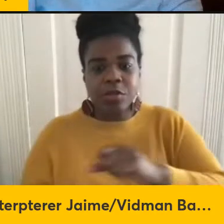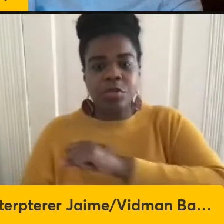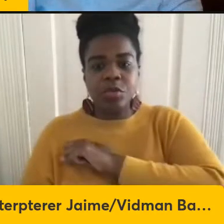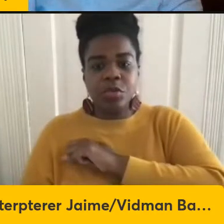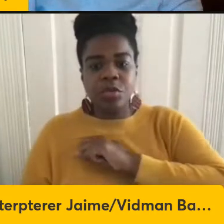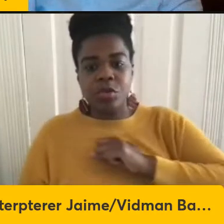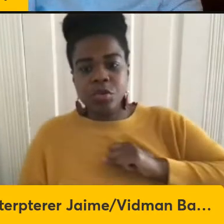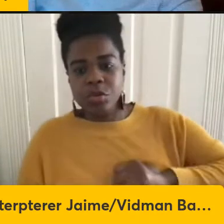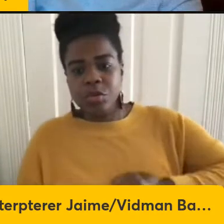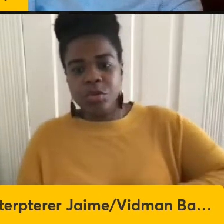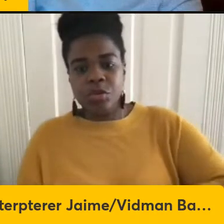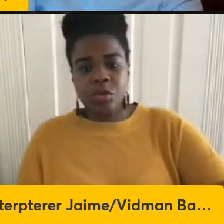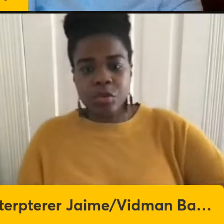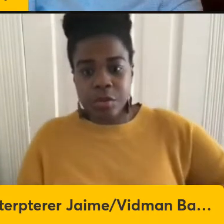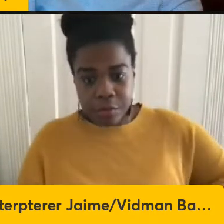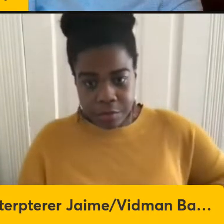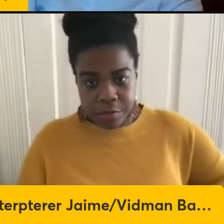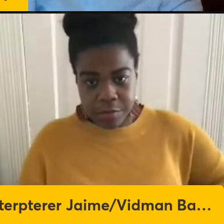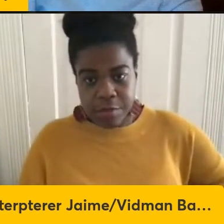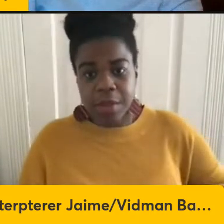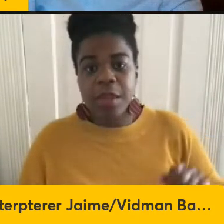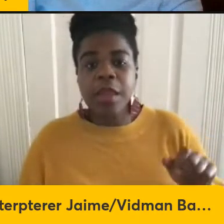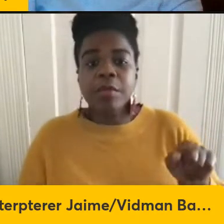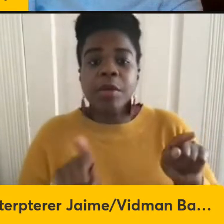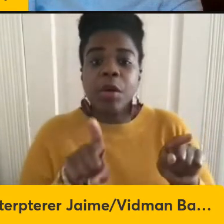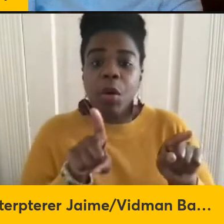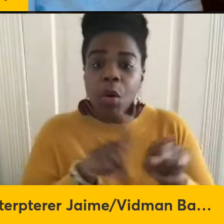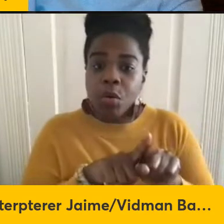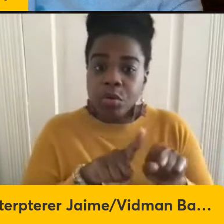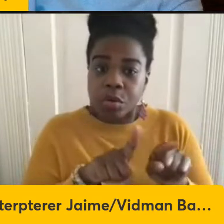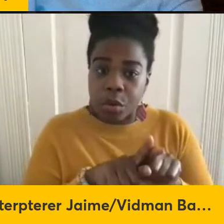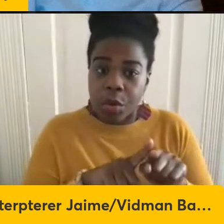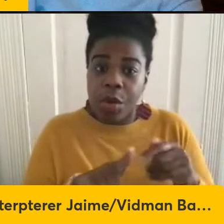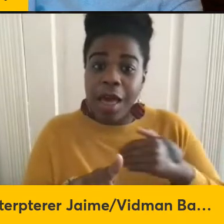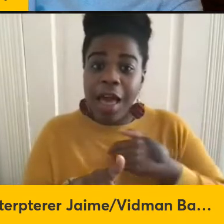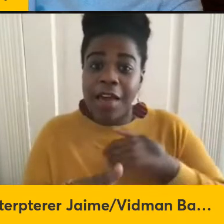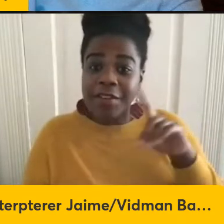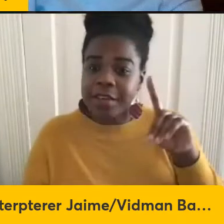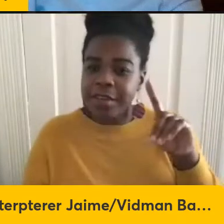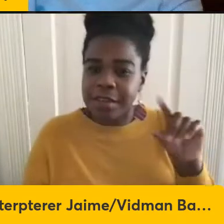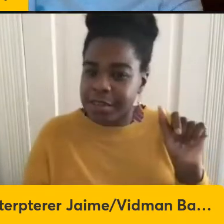but also reckoning with a disability. Like,